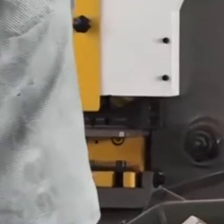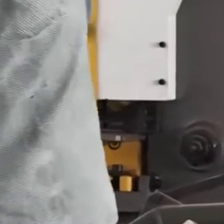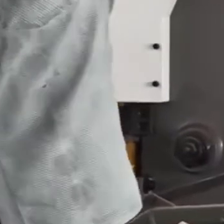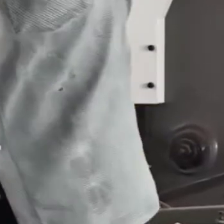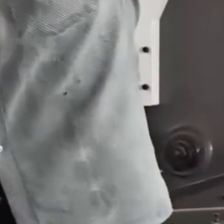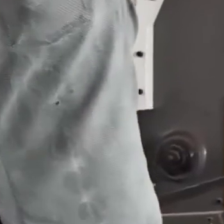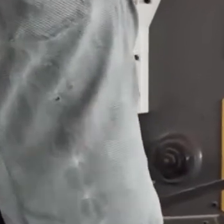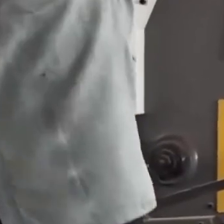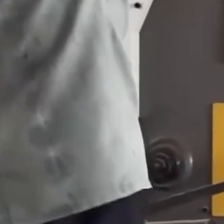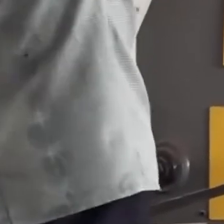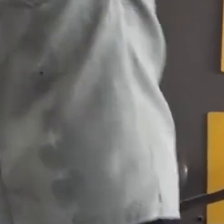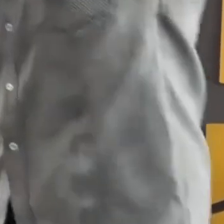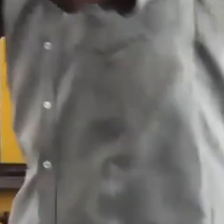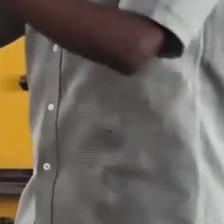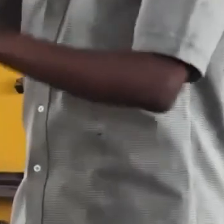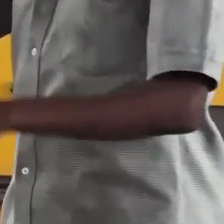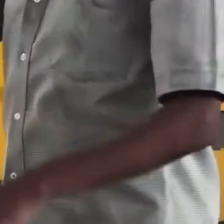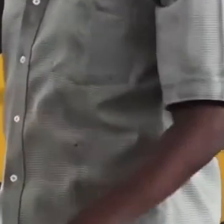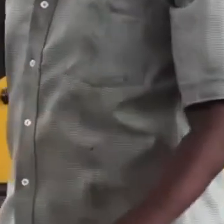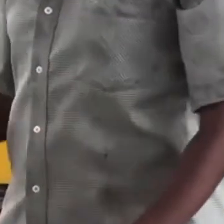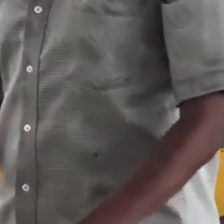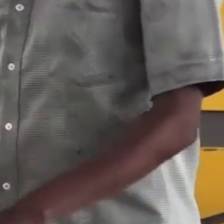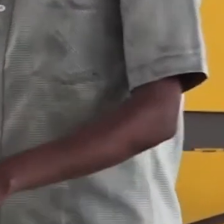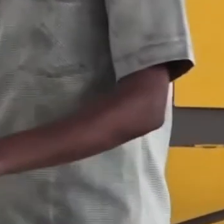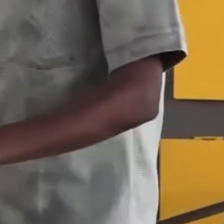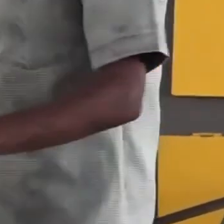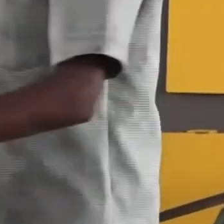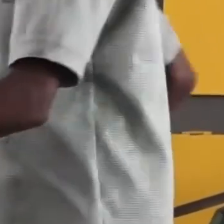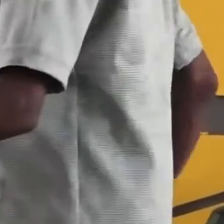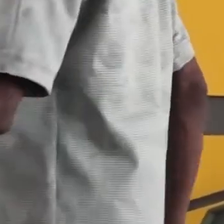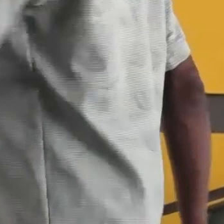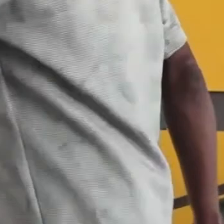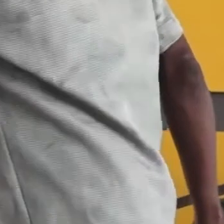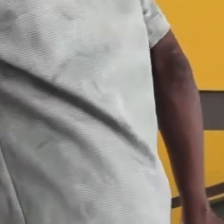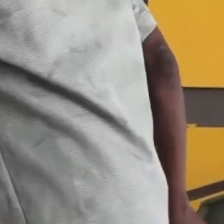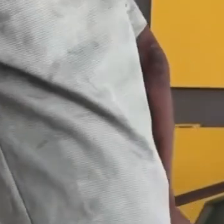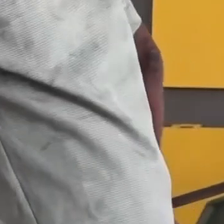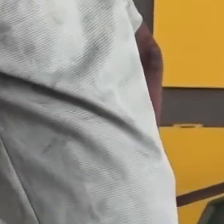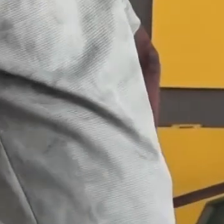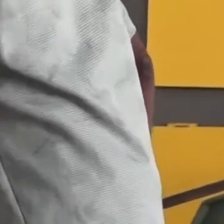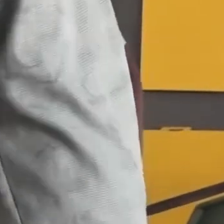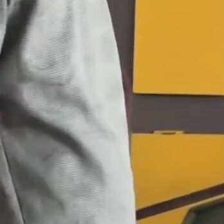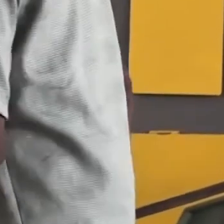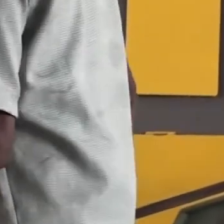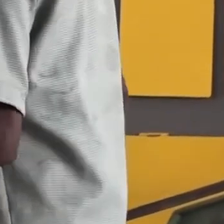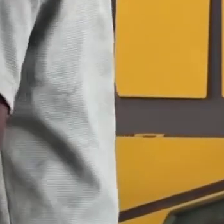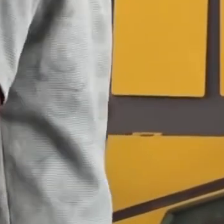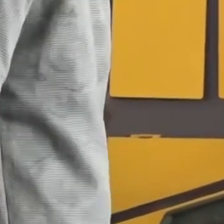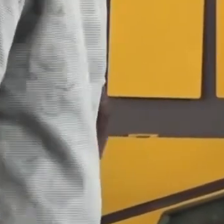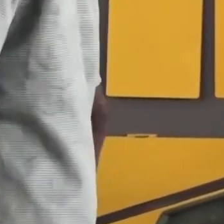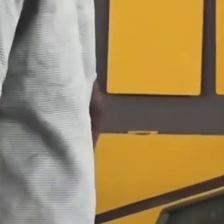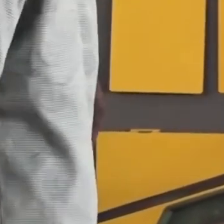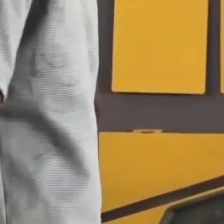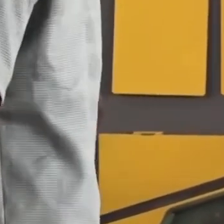0722-863-848. The department offers the following programs: Bachelor of Science Energy Technology.